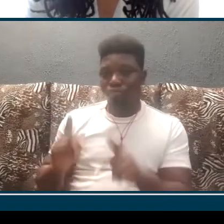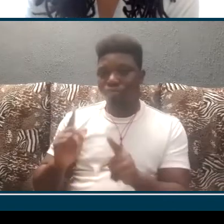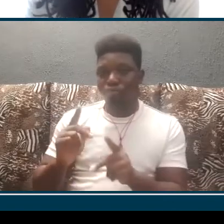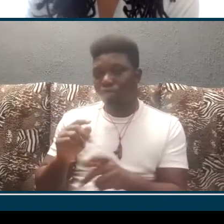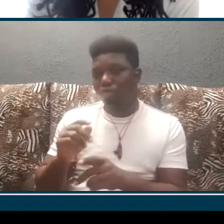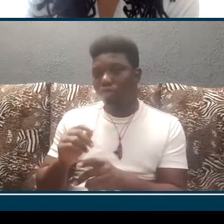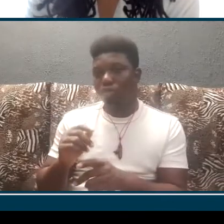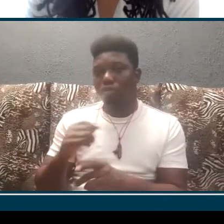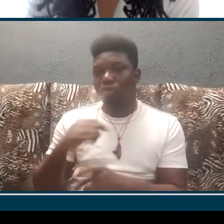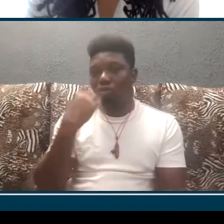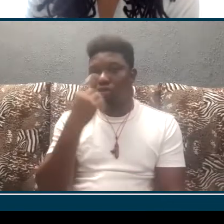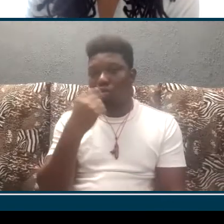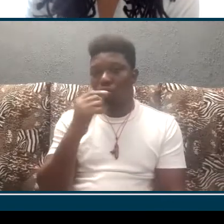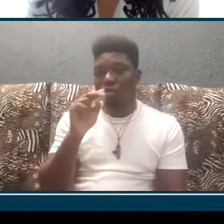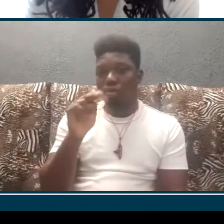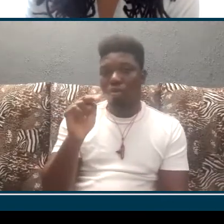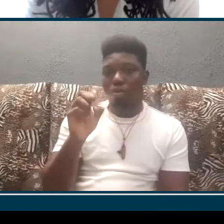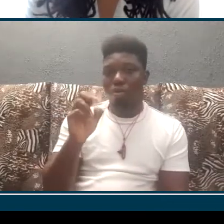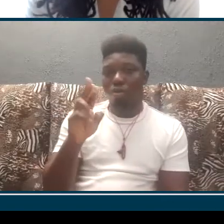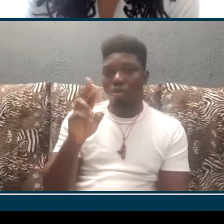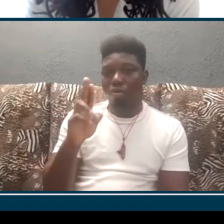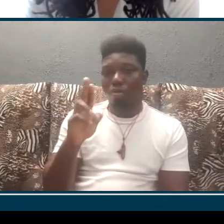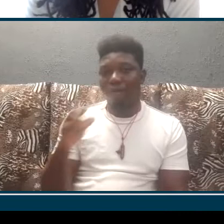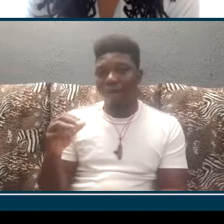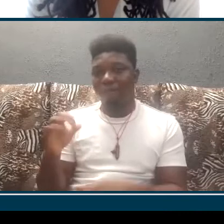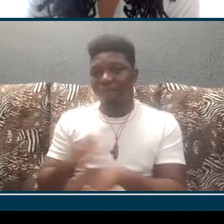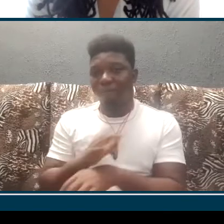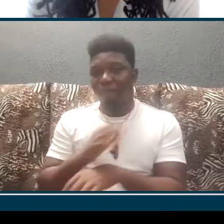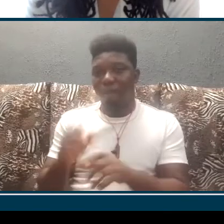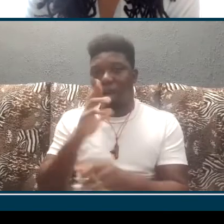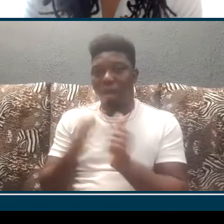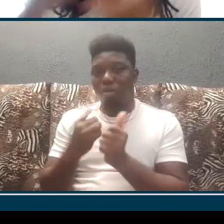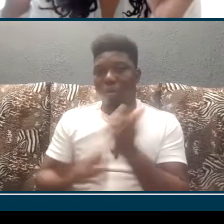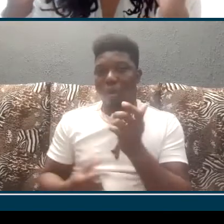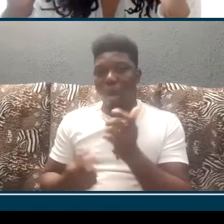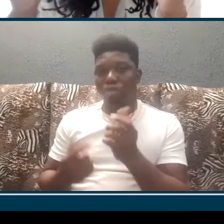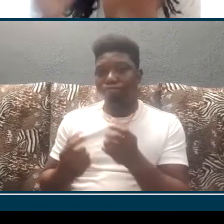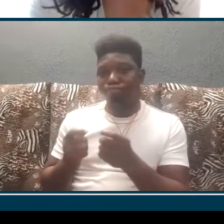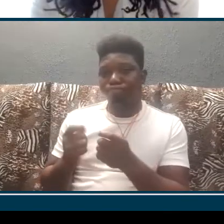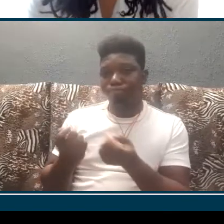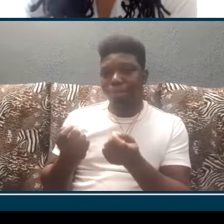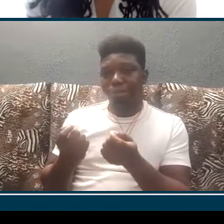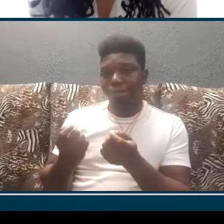within what is perceived as typical or normal parameters.